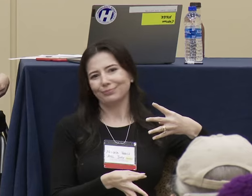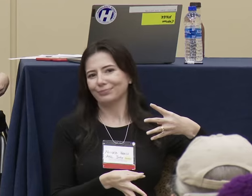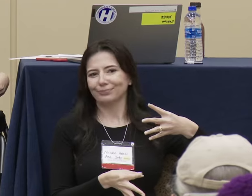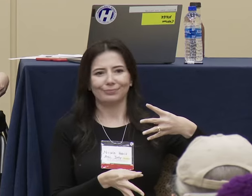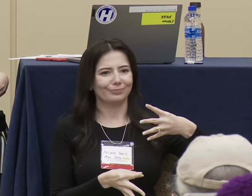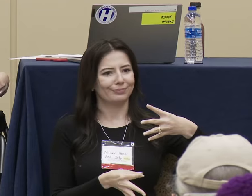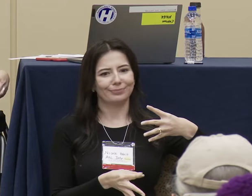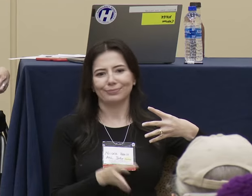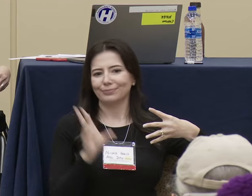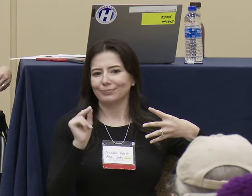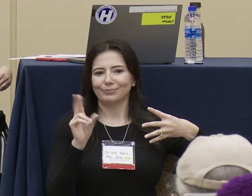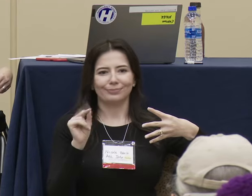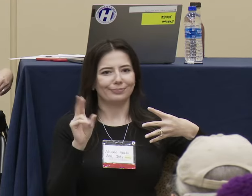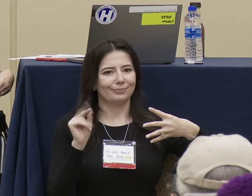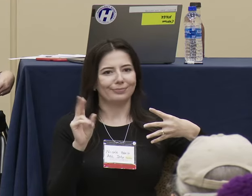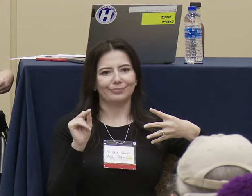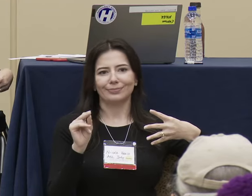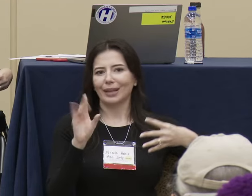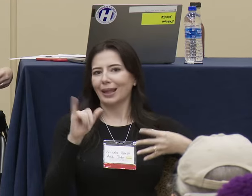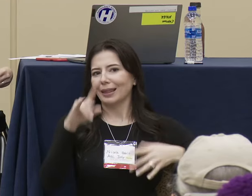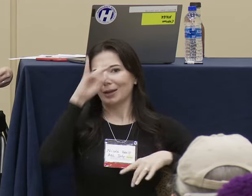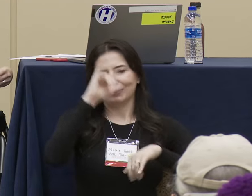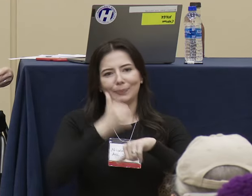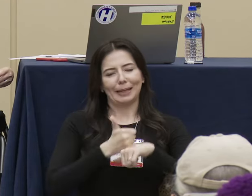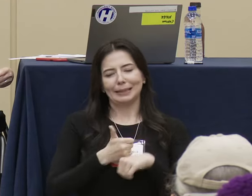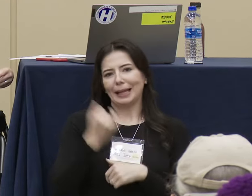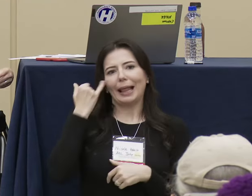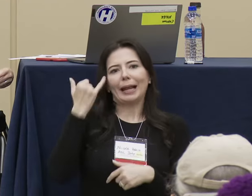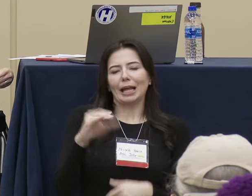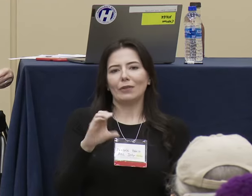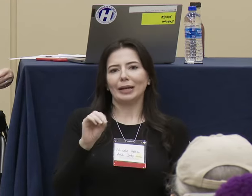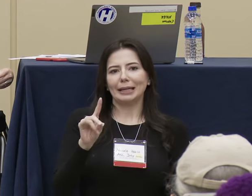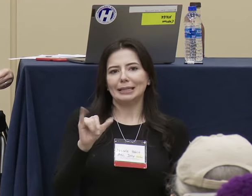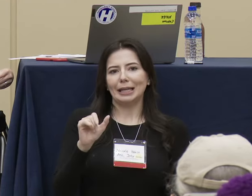makes it appear as if somehow there is.